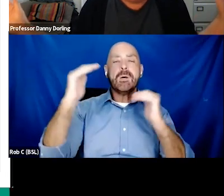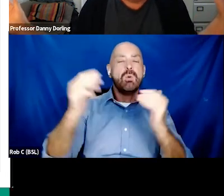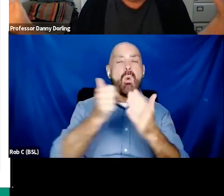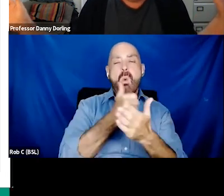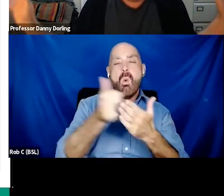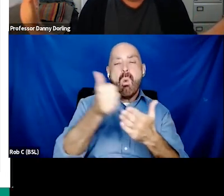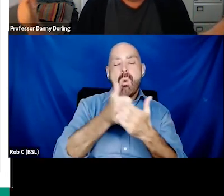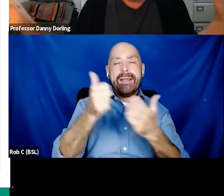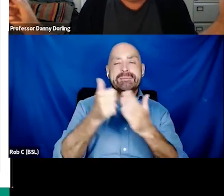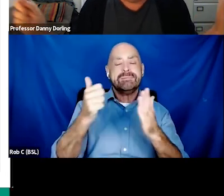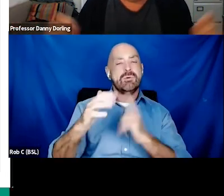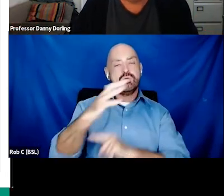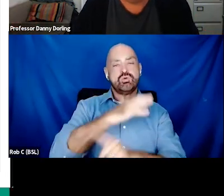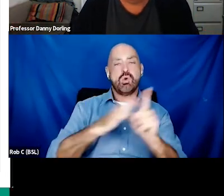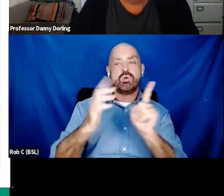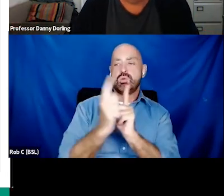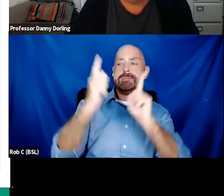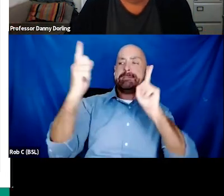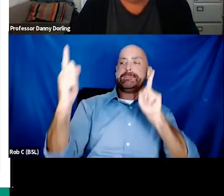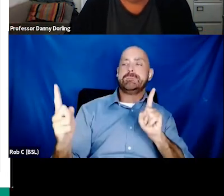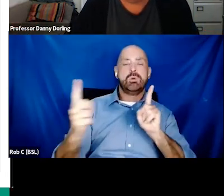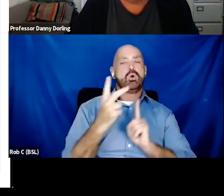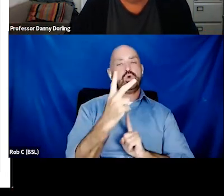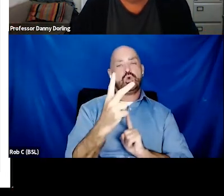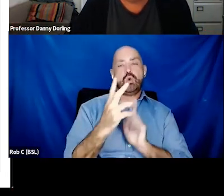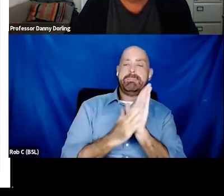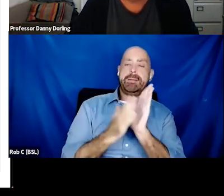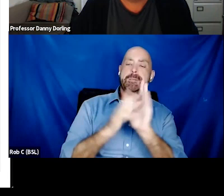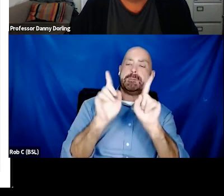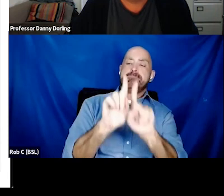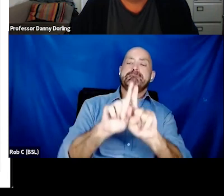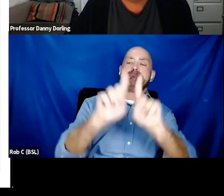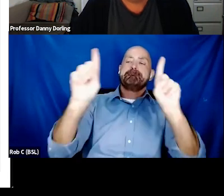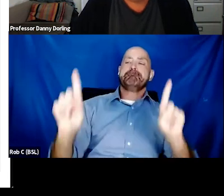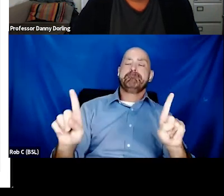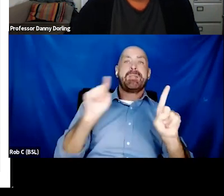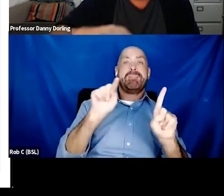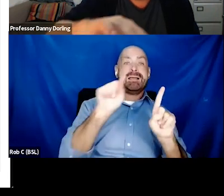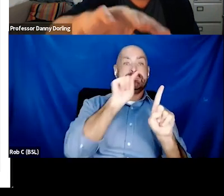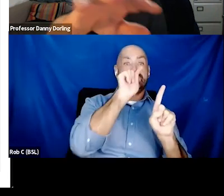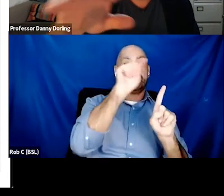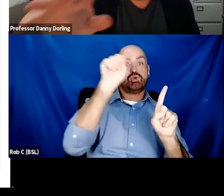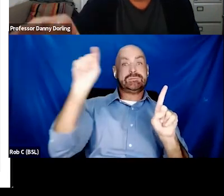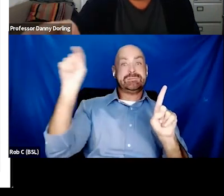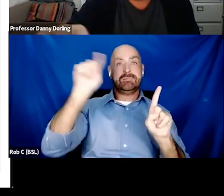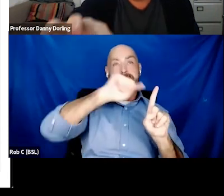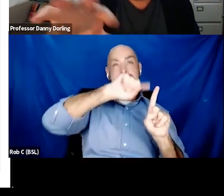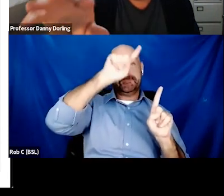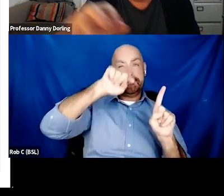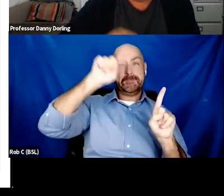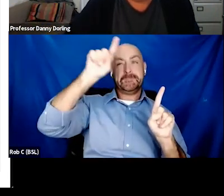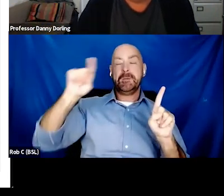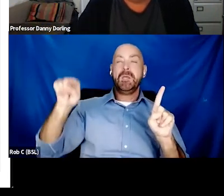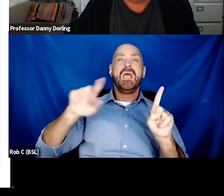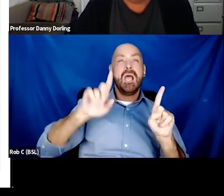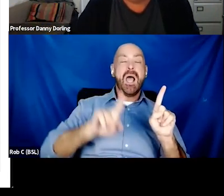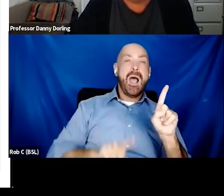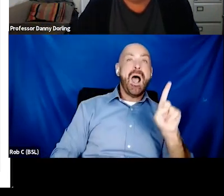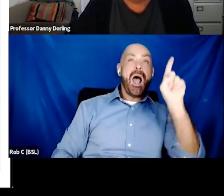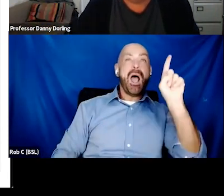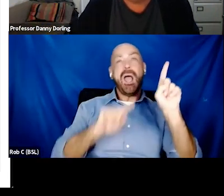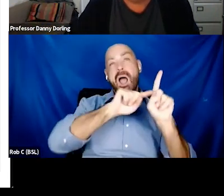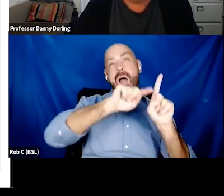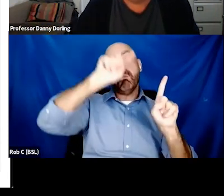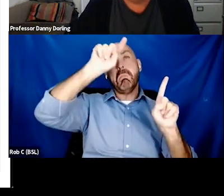social distancing? A couple of meters when meeting up with people outside. That's the dotted line. And you can see it's high, it rises to a peak